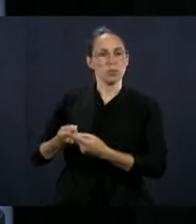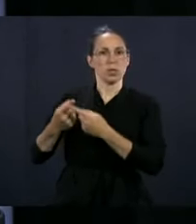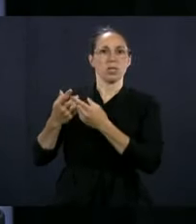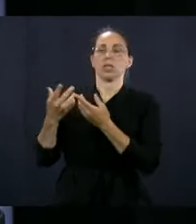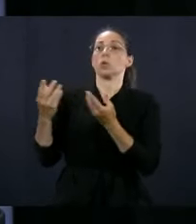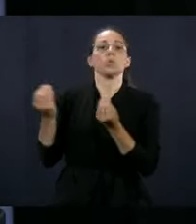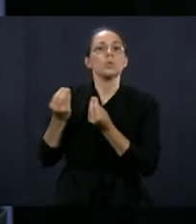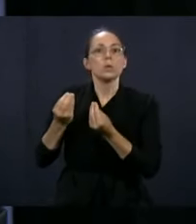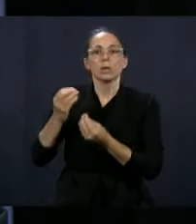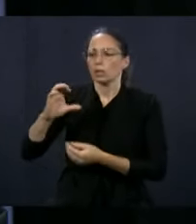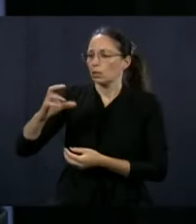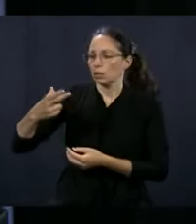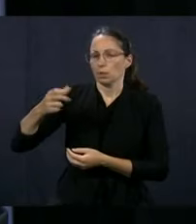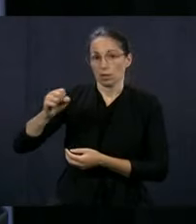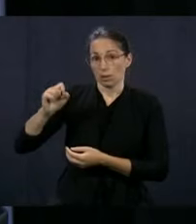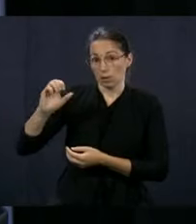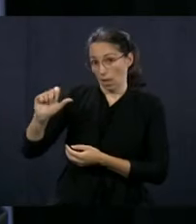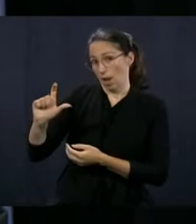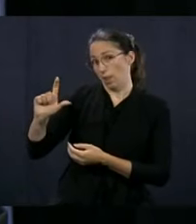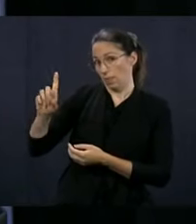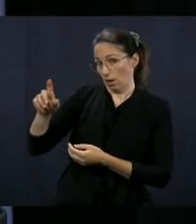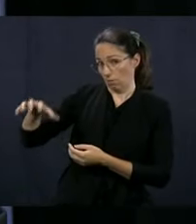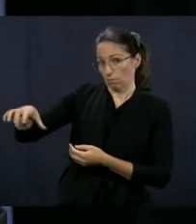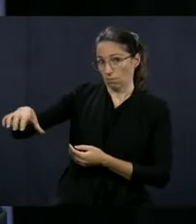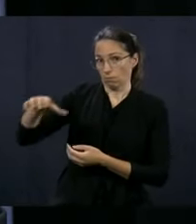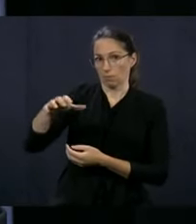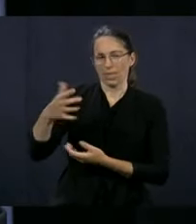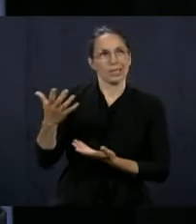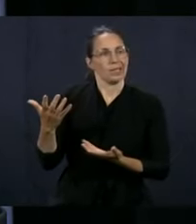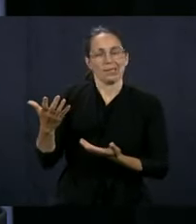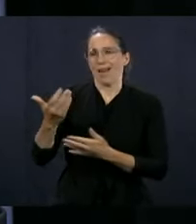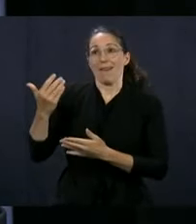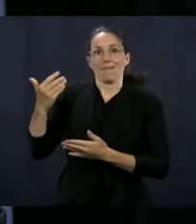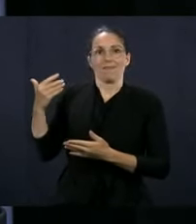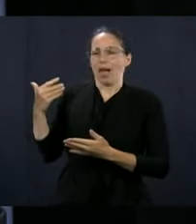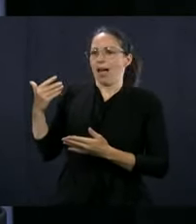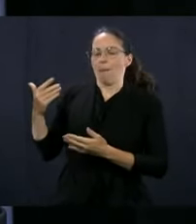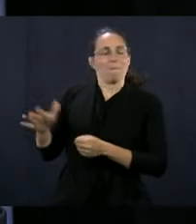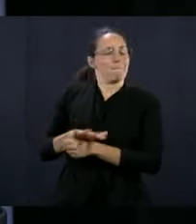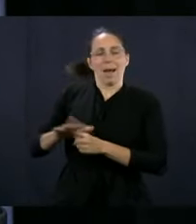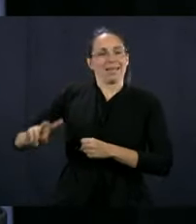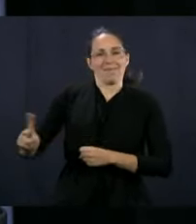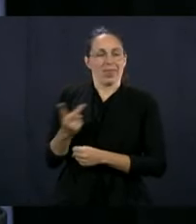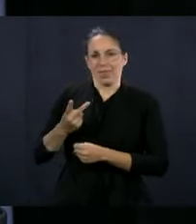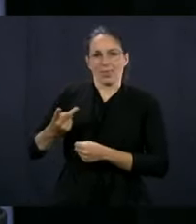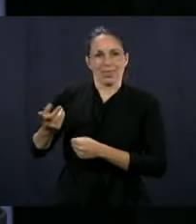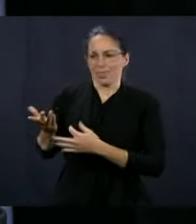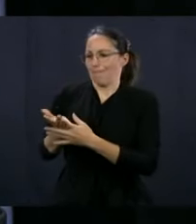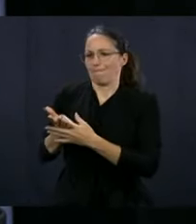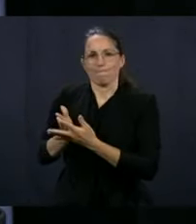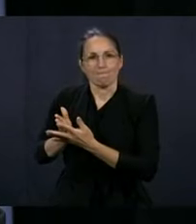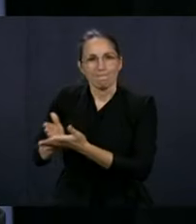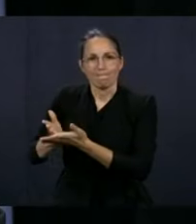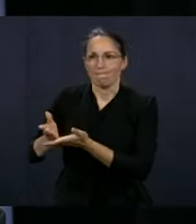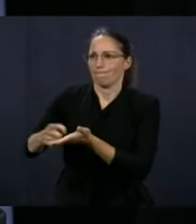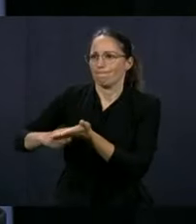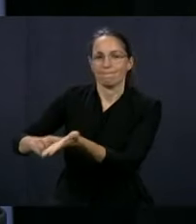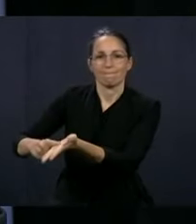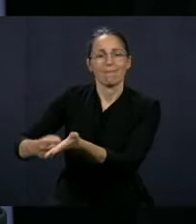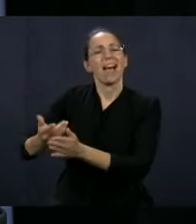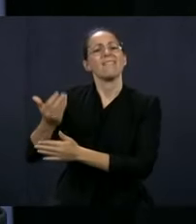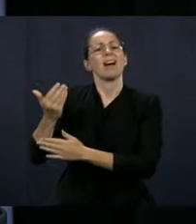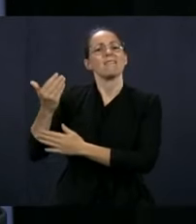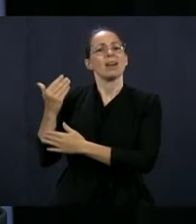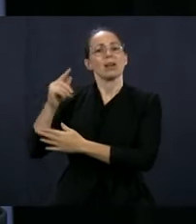had been aware of for a long time in our CHSLDs. Unfortunately, we did not act quickly enough. The